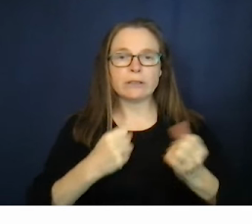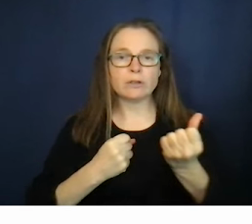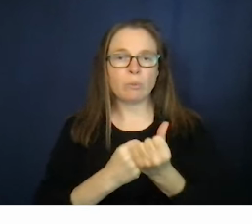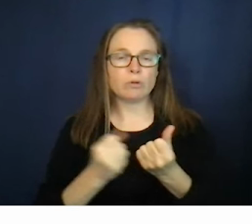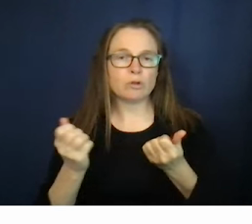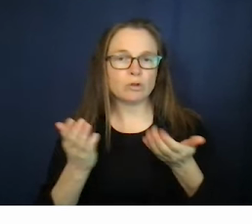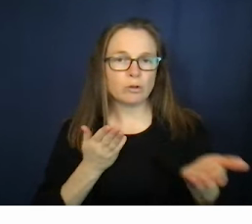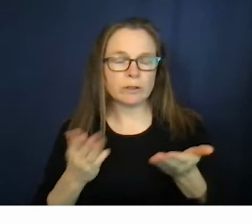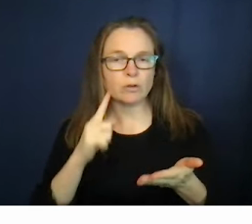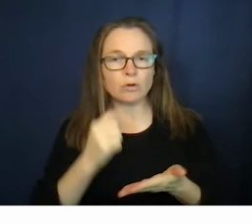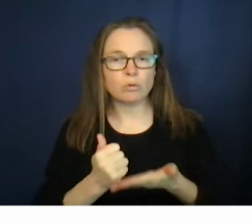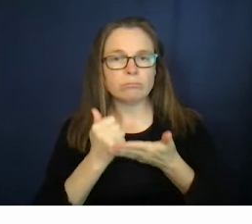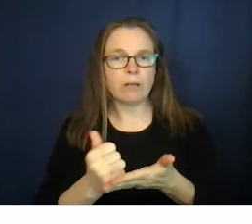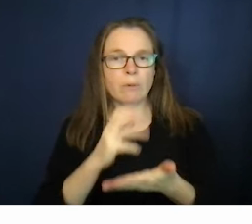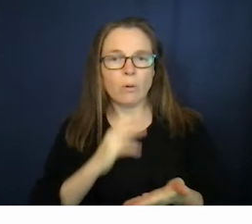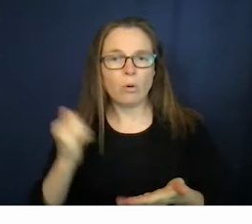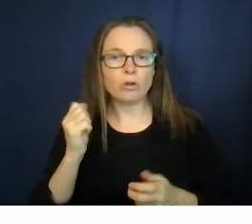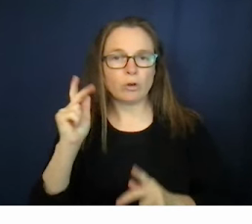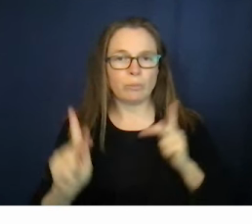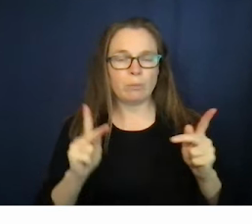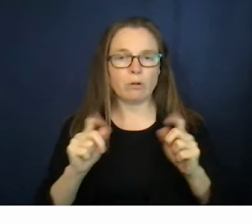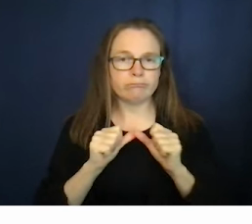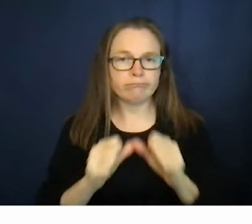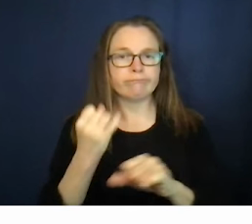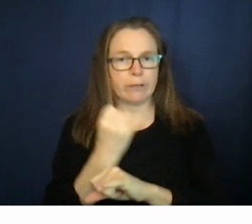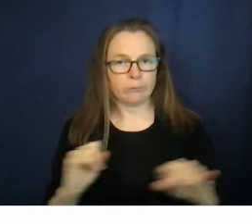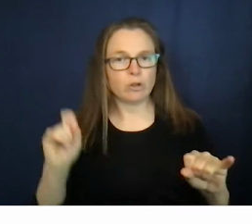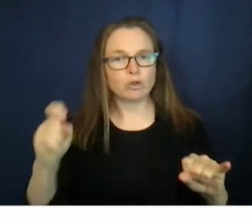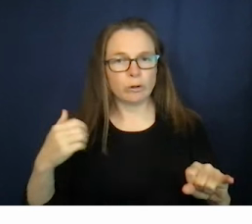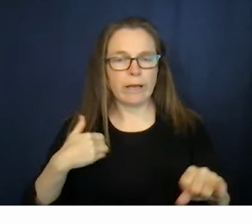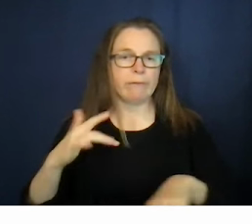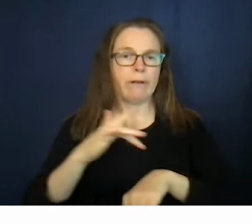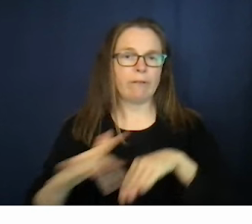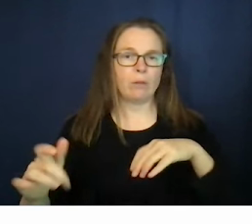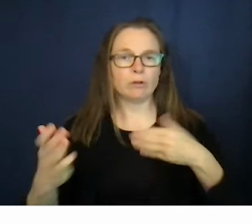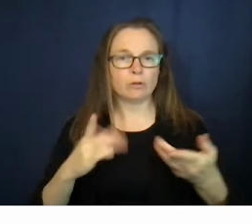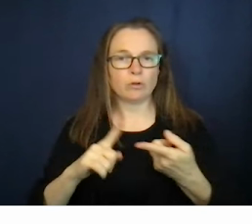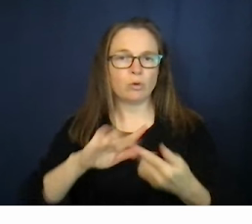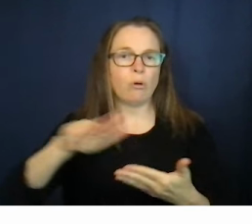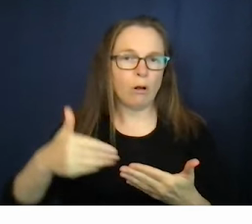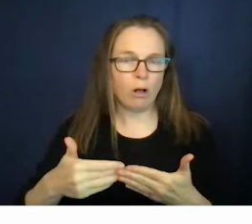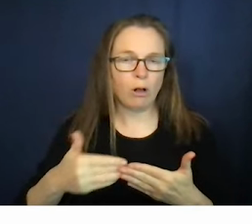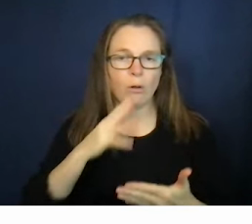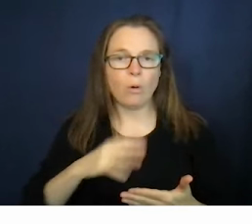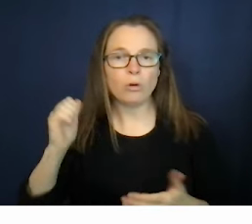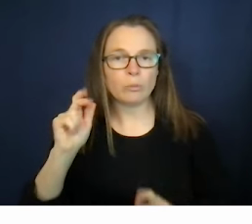maintain their independence should be available to all older persons and their families.